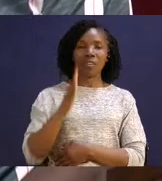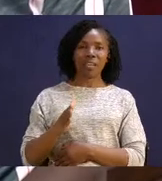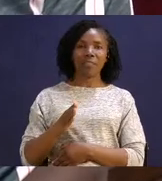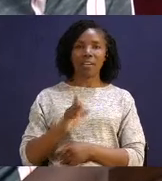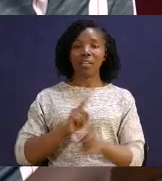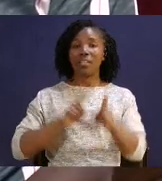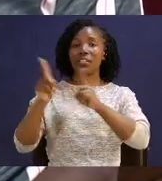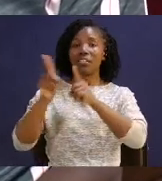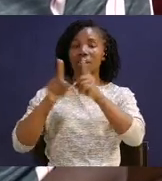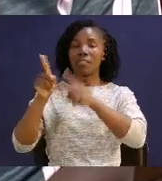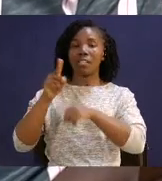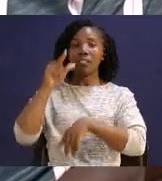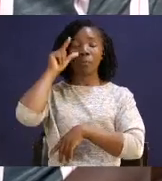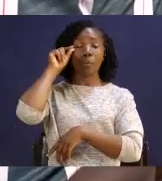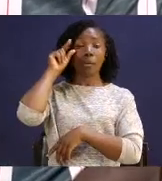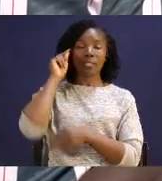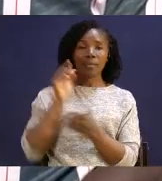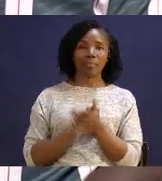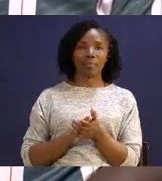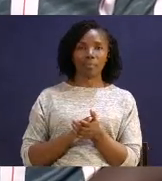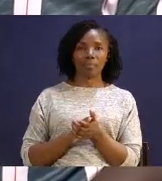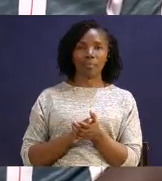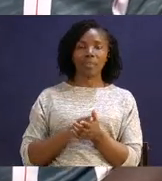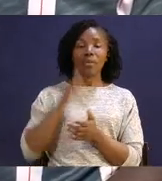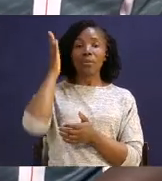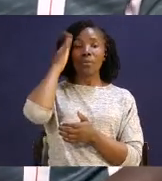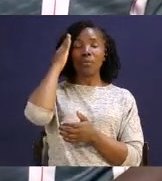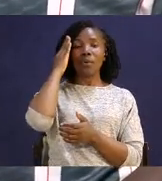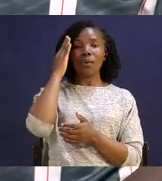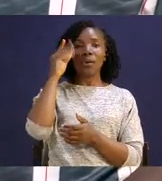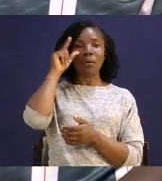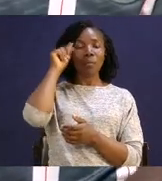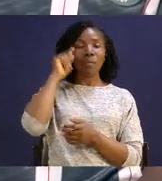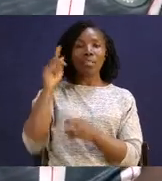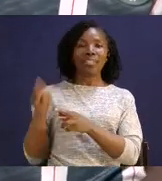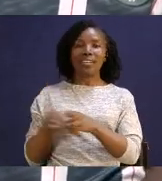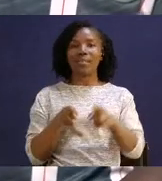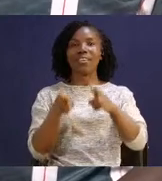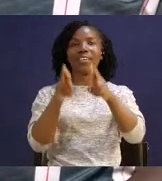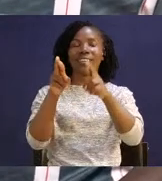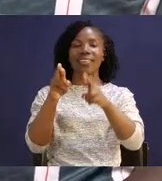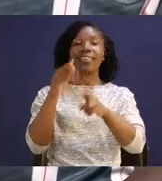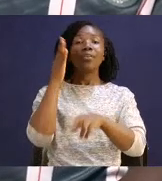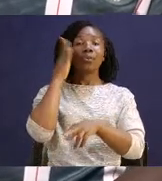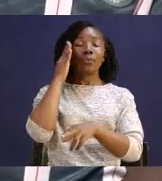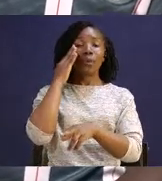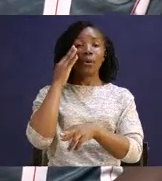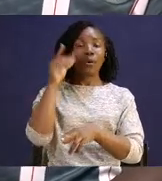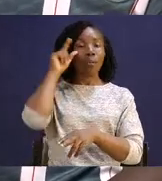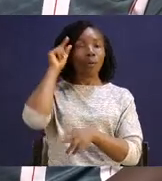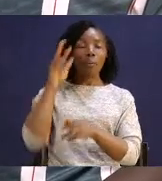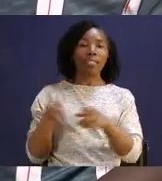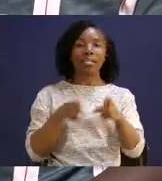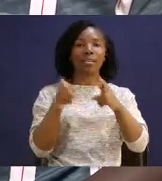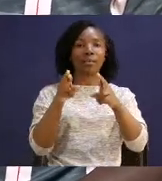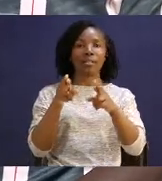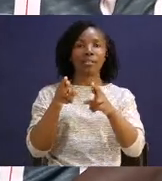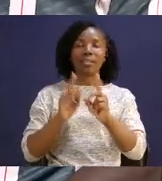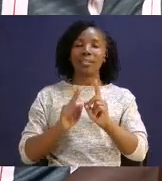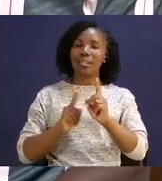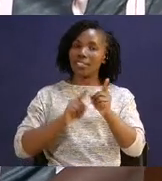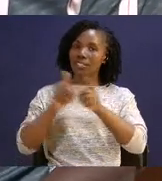Mombasa? Yeah. You know Mombasa Road? Mombasa Road, yeah. You know Mombasa Road? Yeah. That road goes to